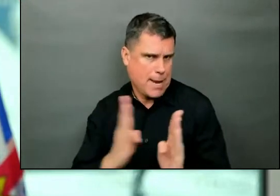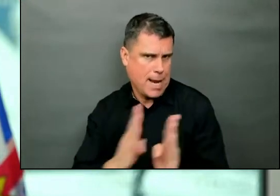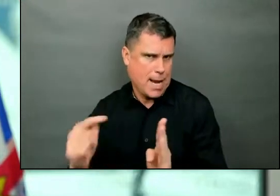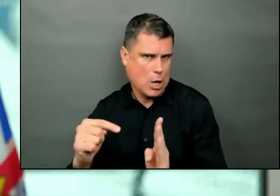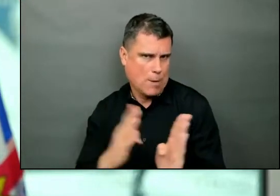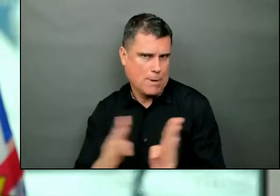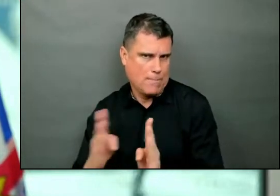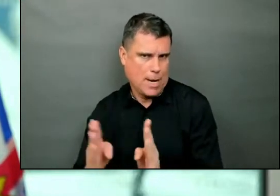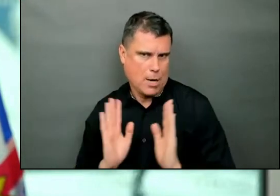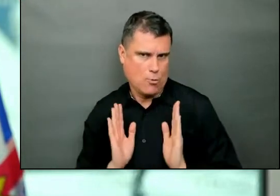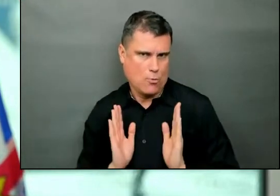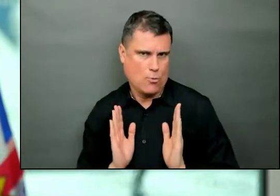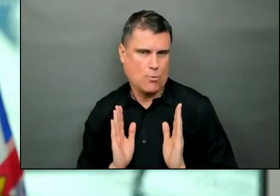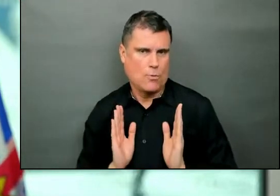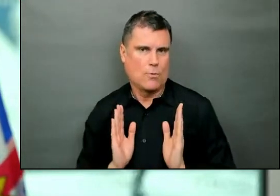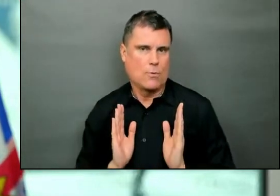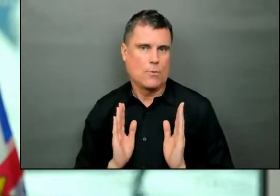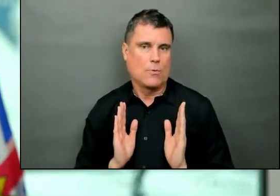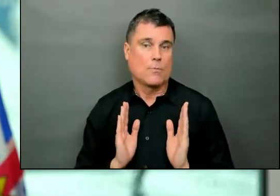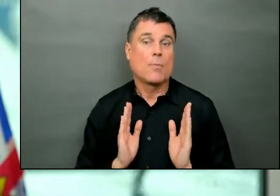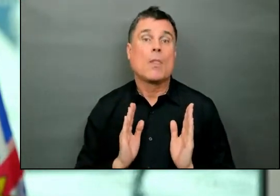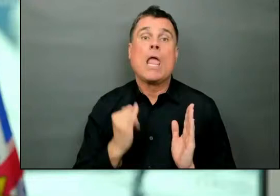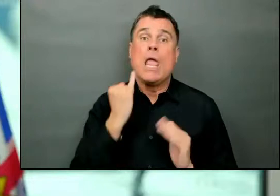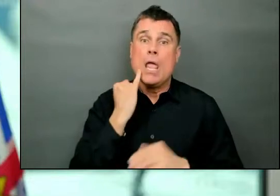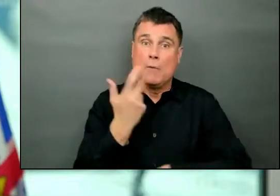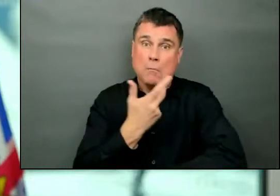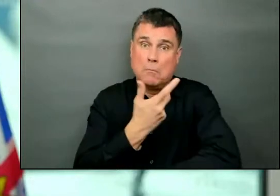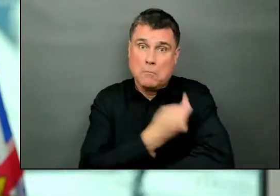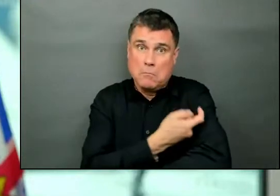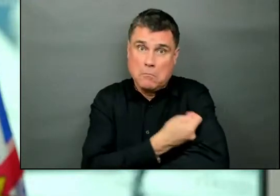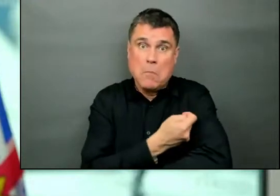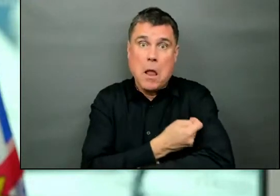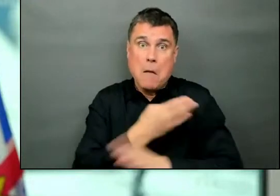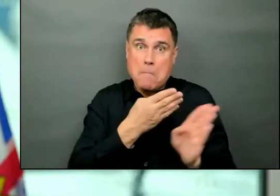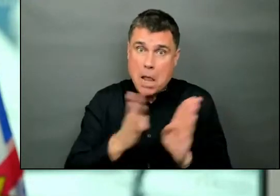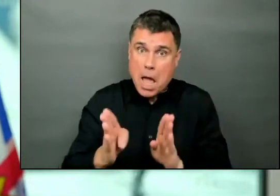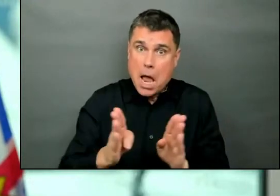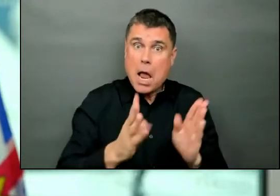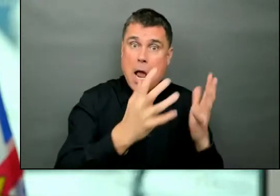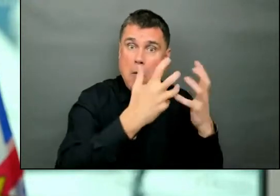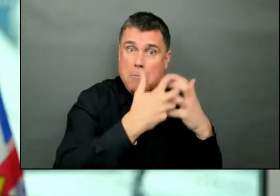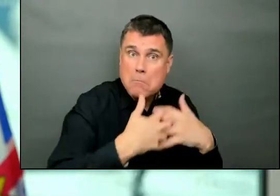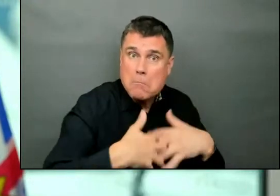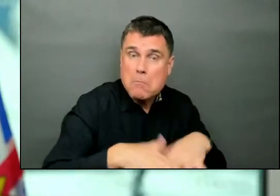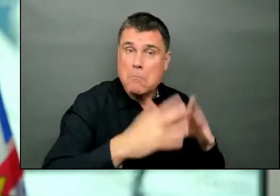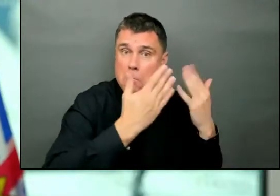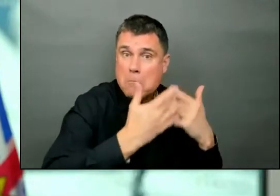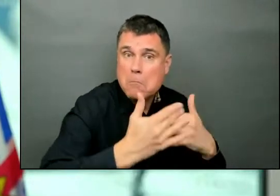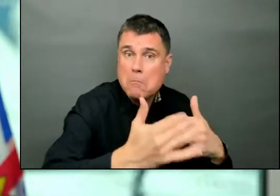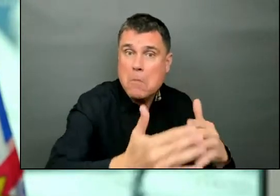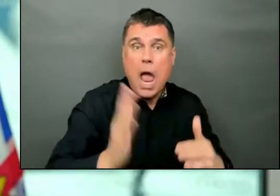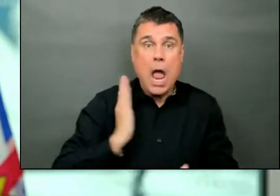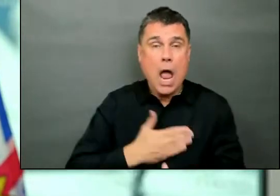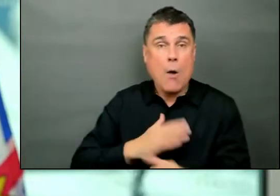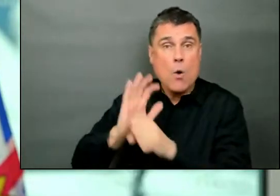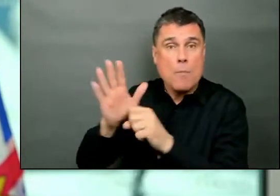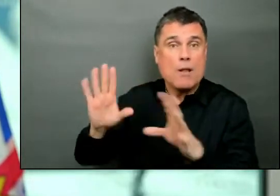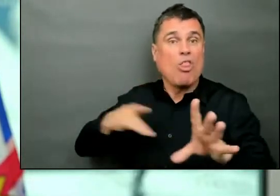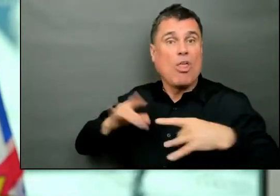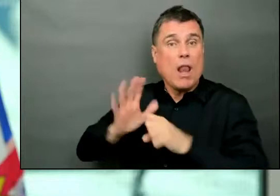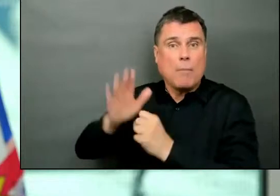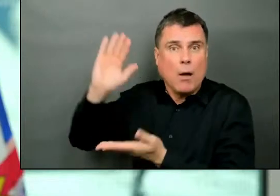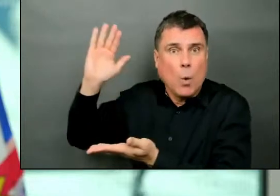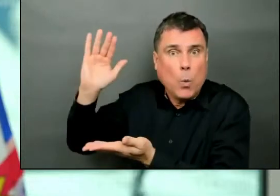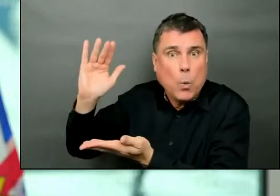with our immunization program coming, if we can keep our numbers down and prevent those rapid increase in growth in the